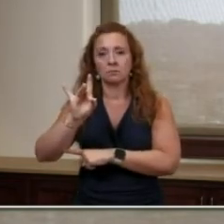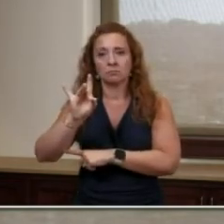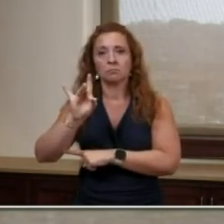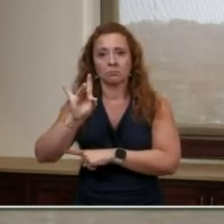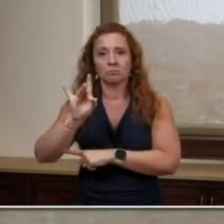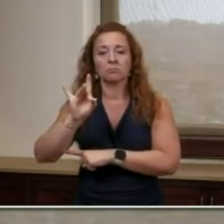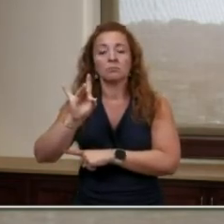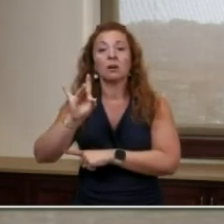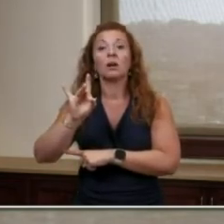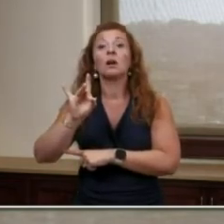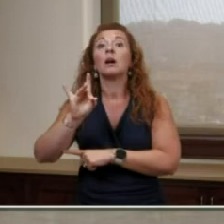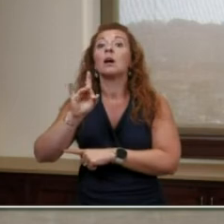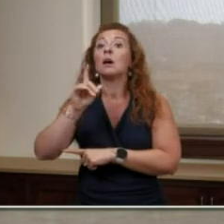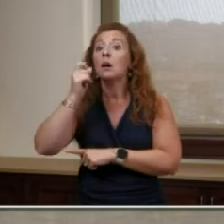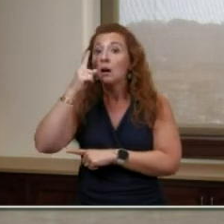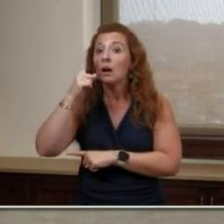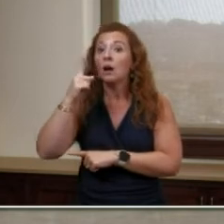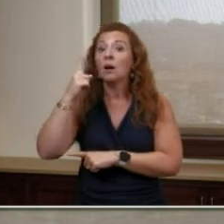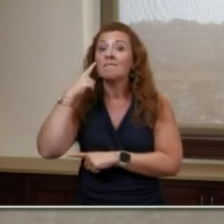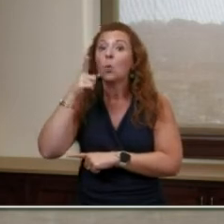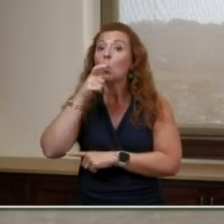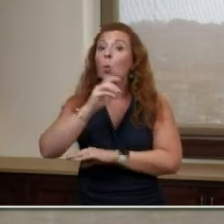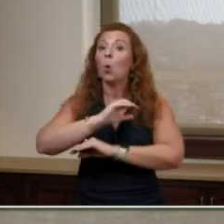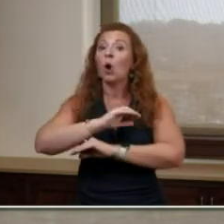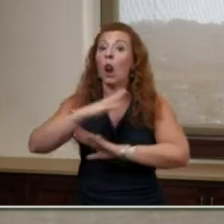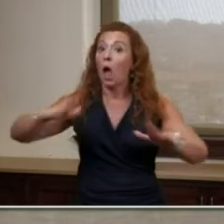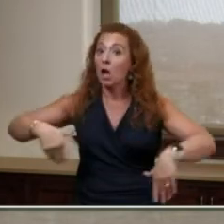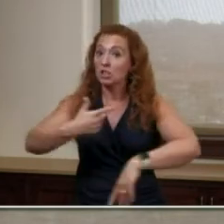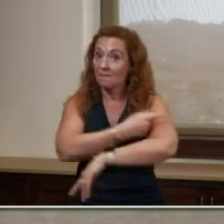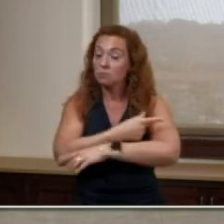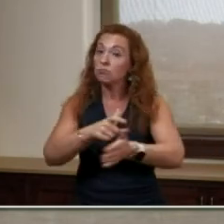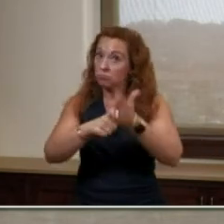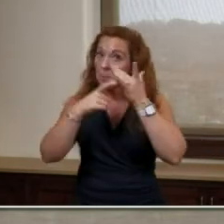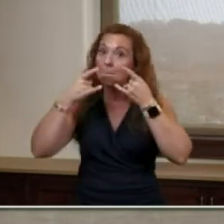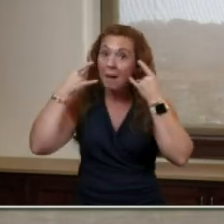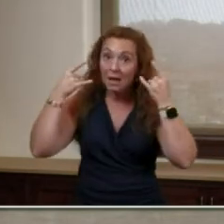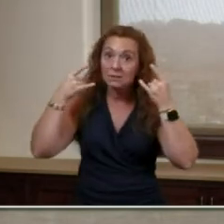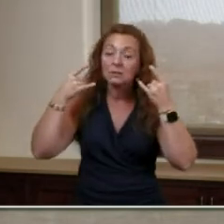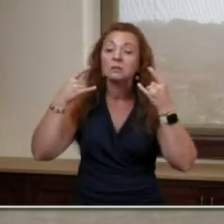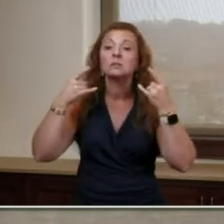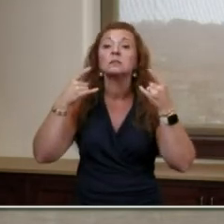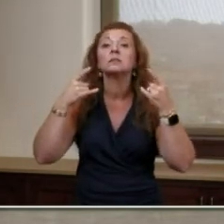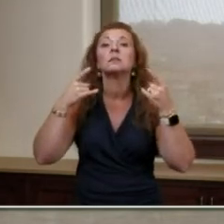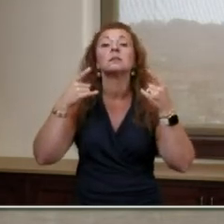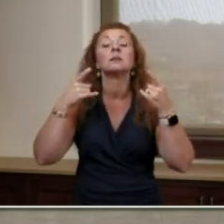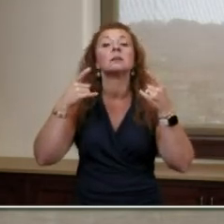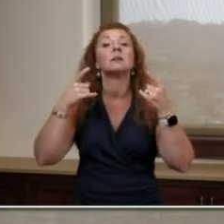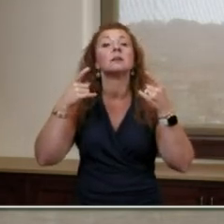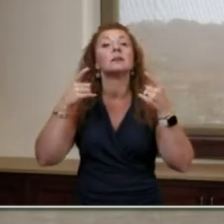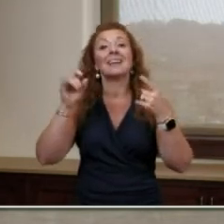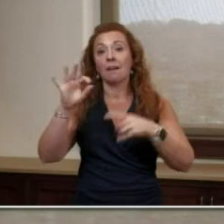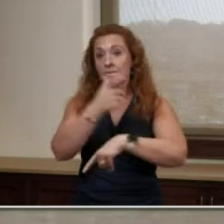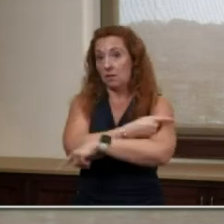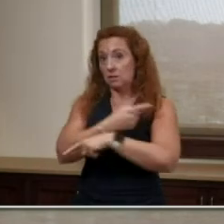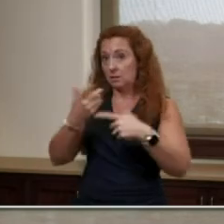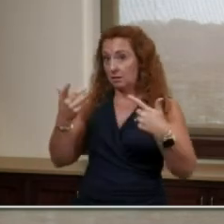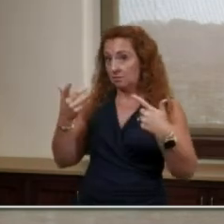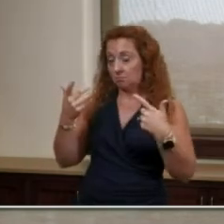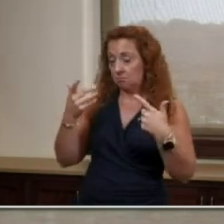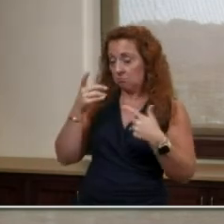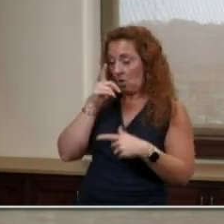that for unvaccinated people, and the vaccinated people indoors were not required to wear a mask.